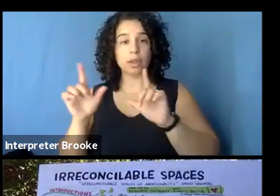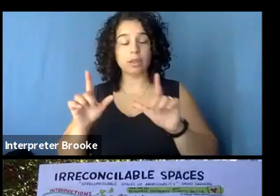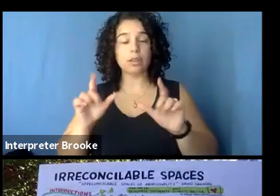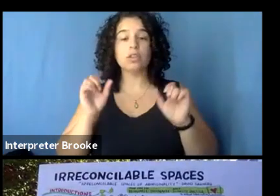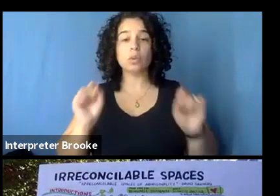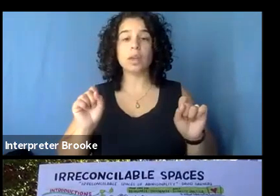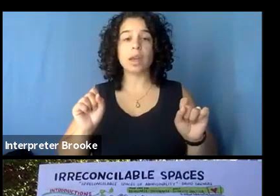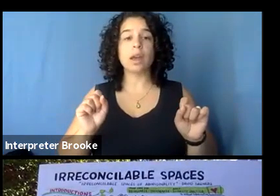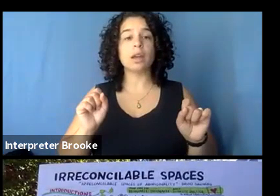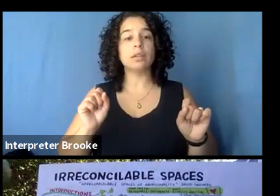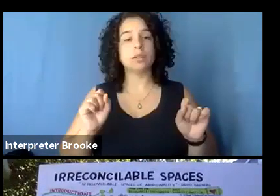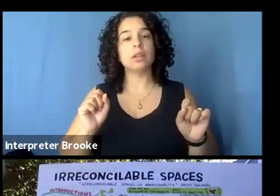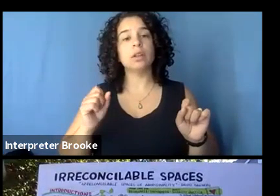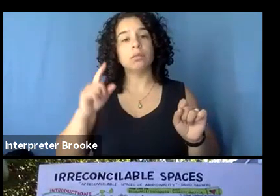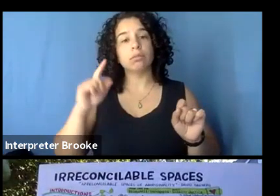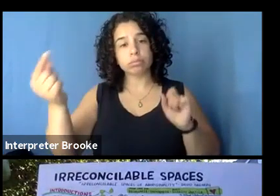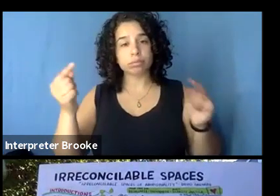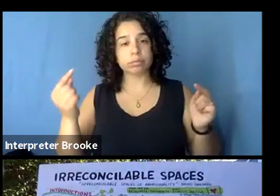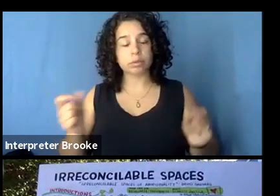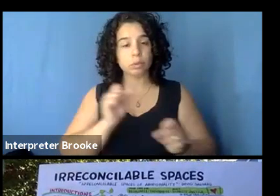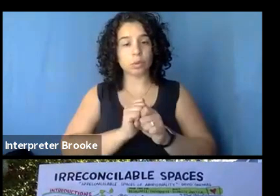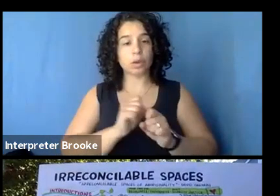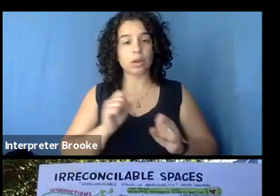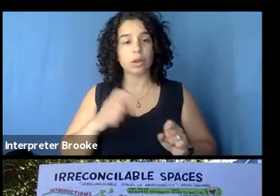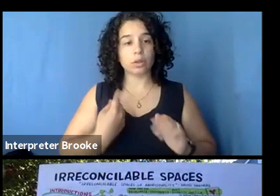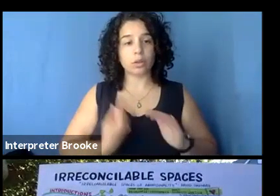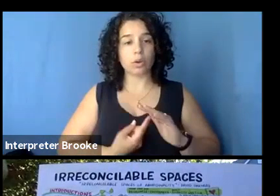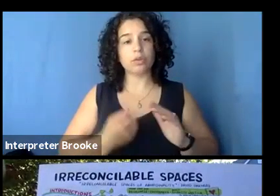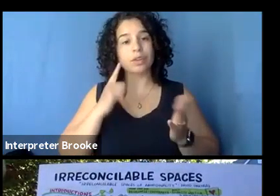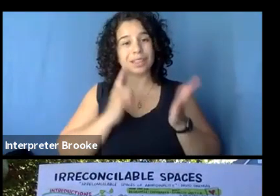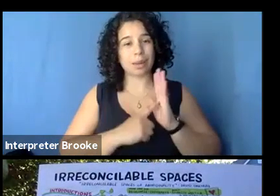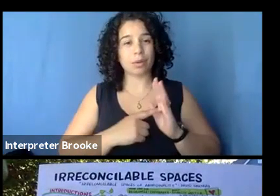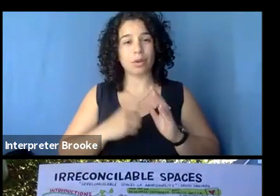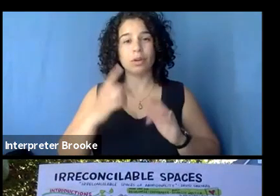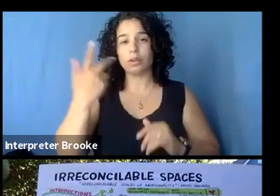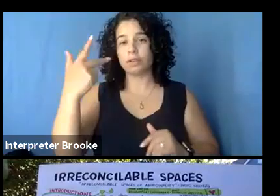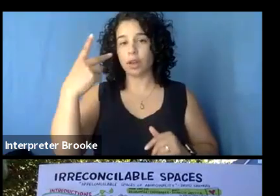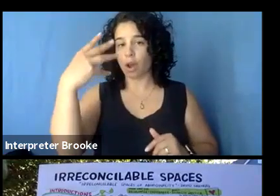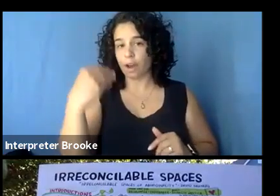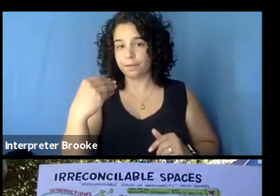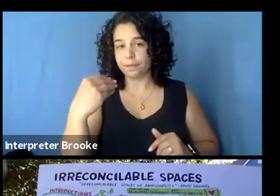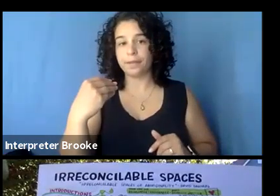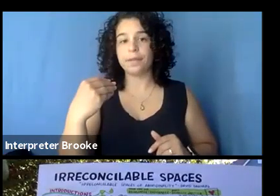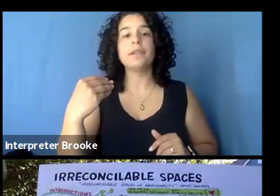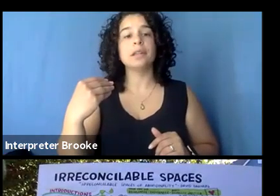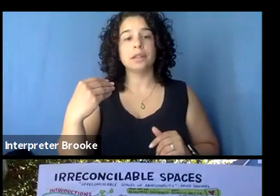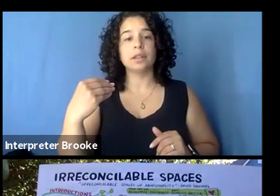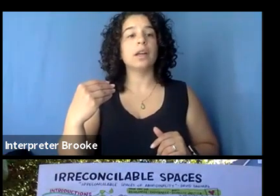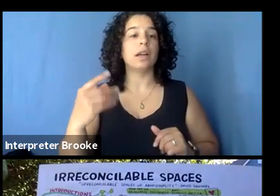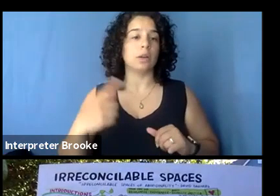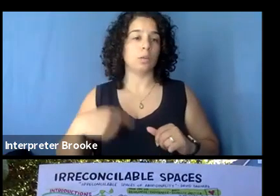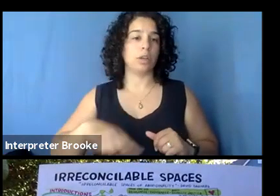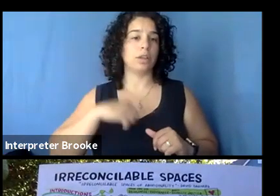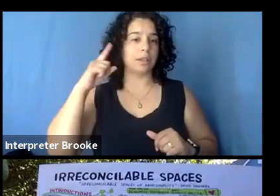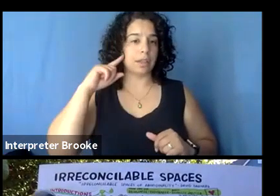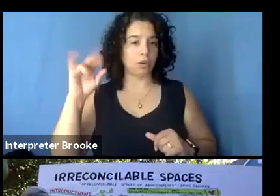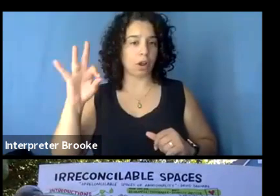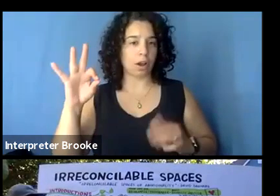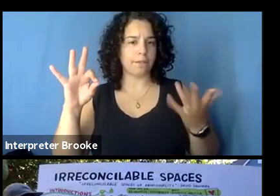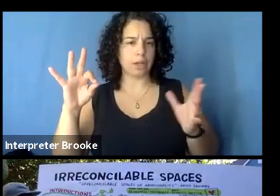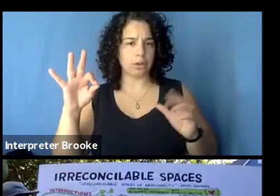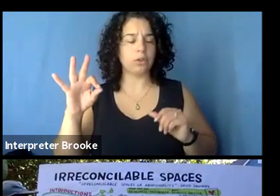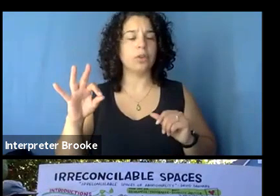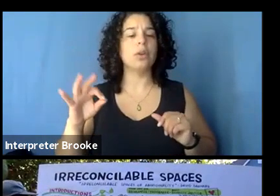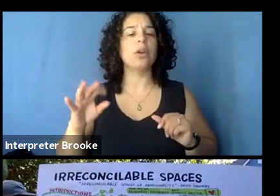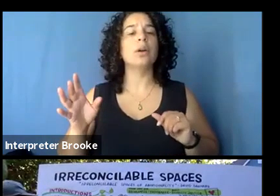in irreconcilable space simply by switching off our video, and of course, many of us are muted already, during the duration